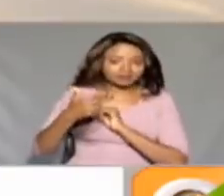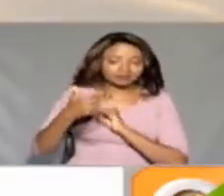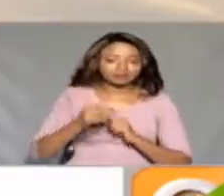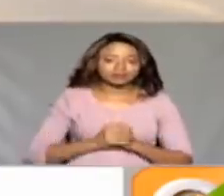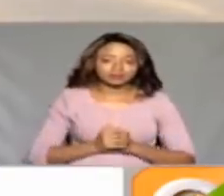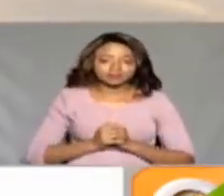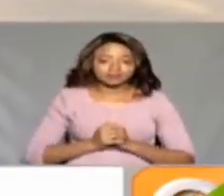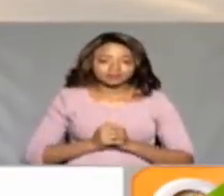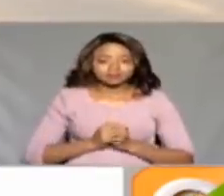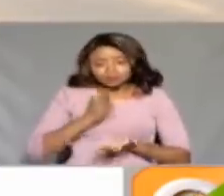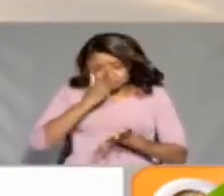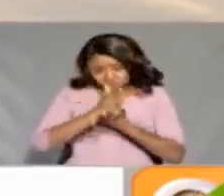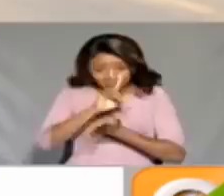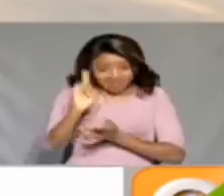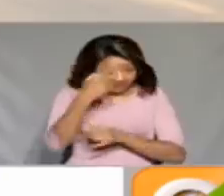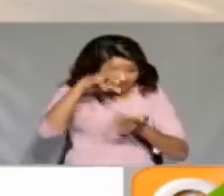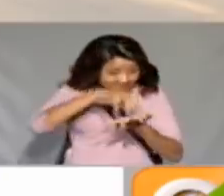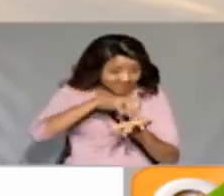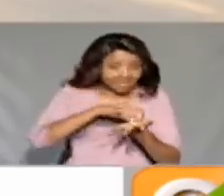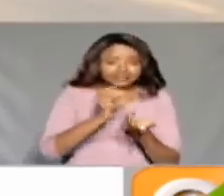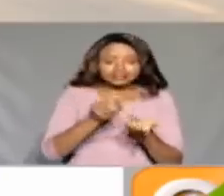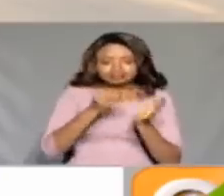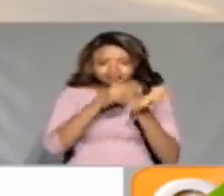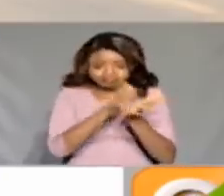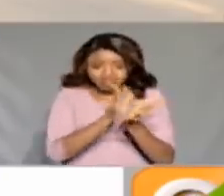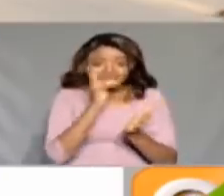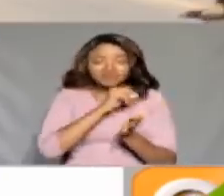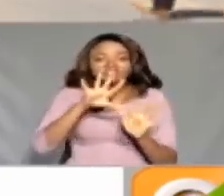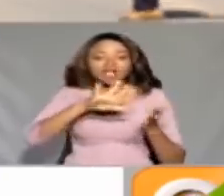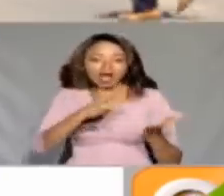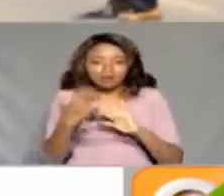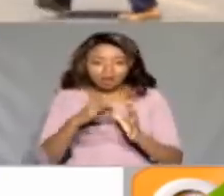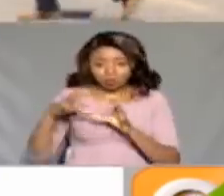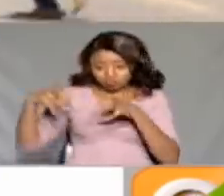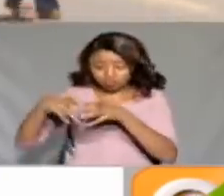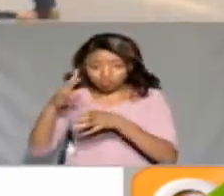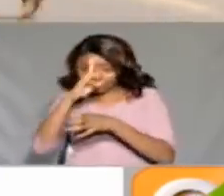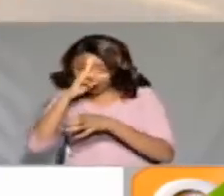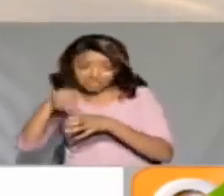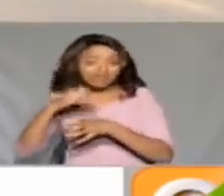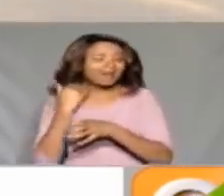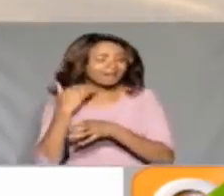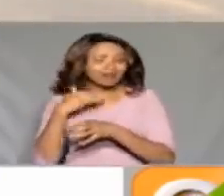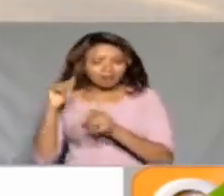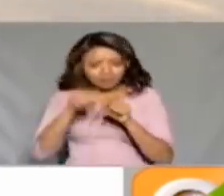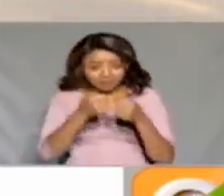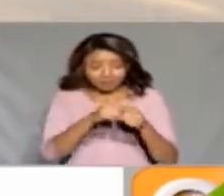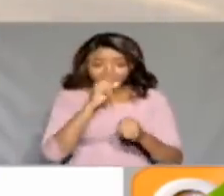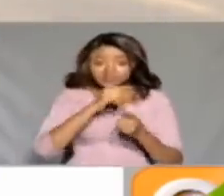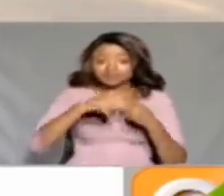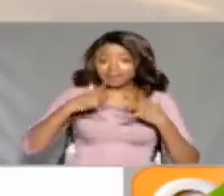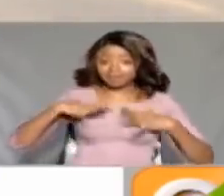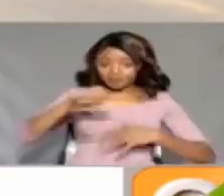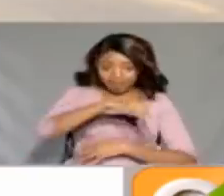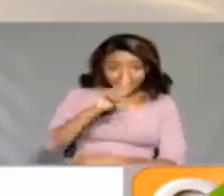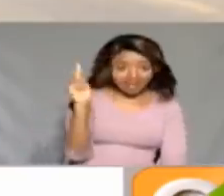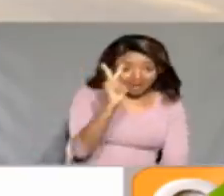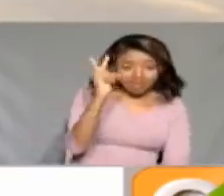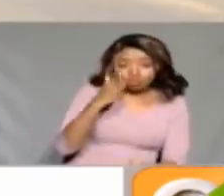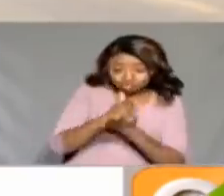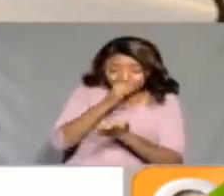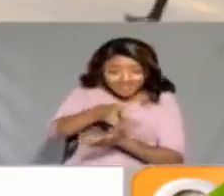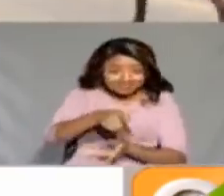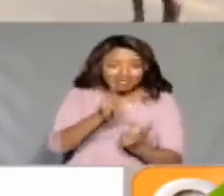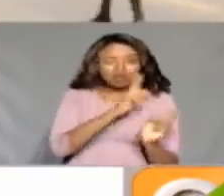pistol. It could be the first case documenting major police harassment with such intensity, but to the residents here in Kayole, it is nothing